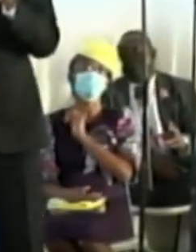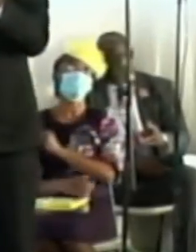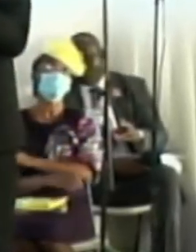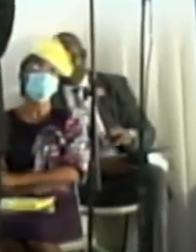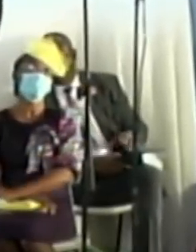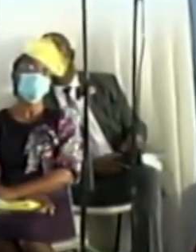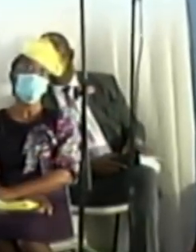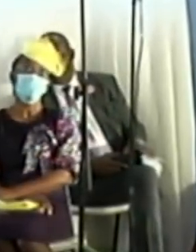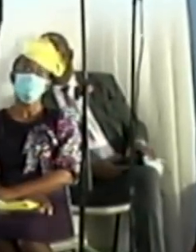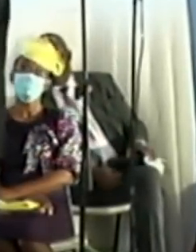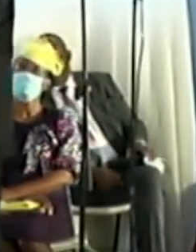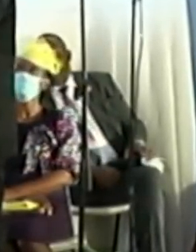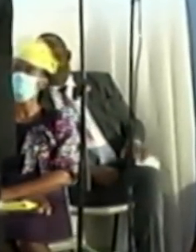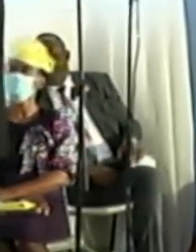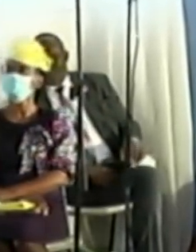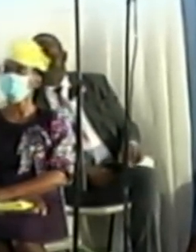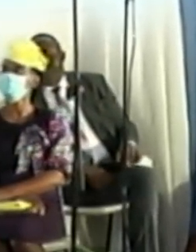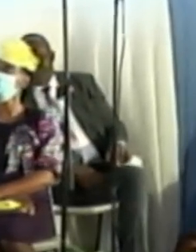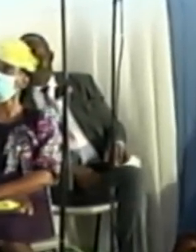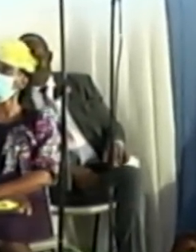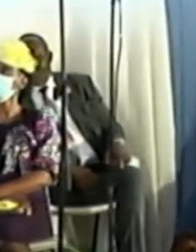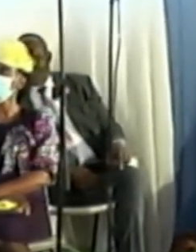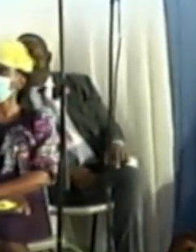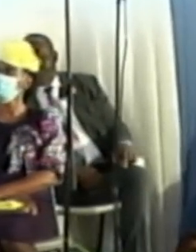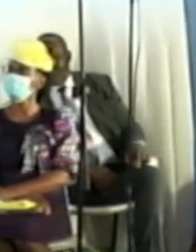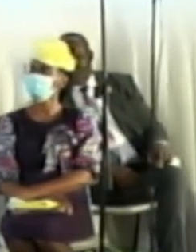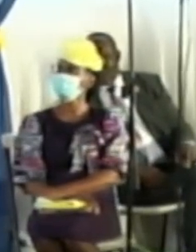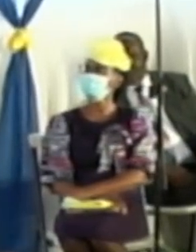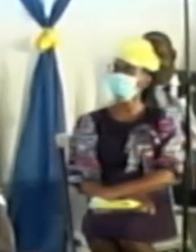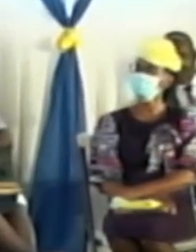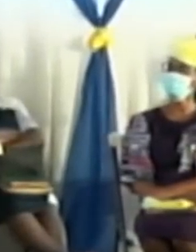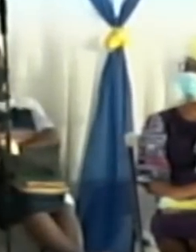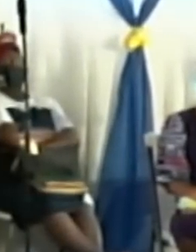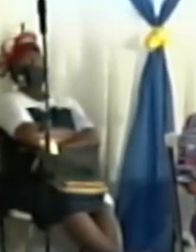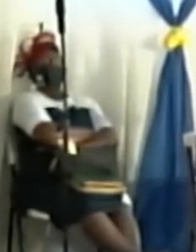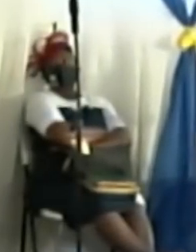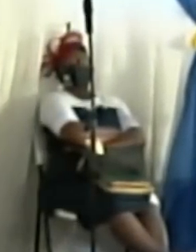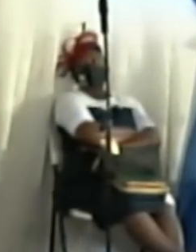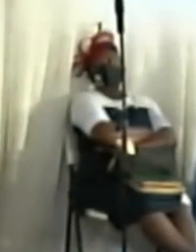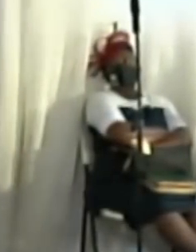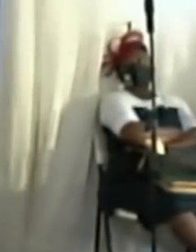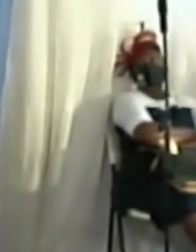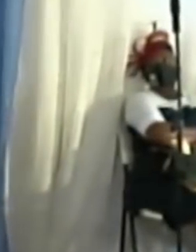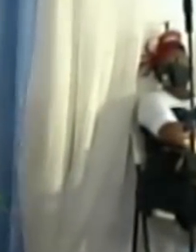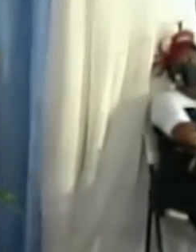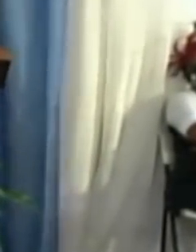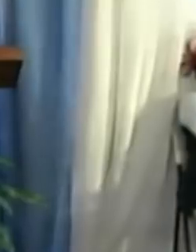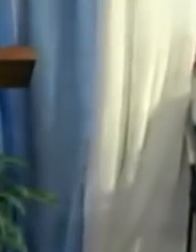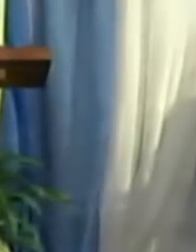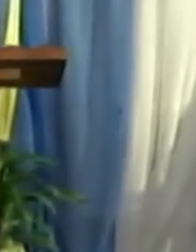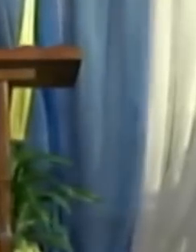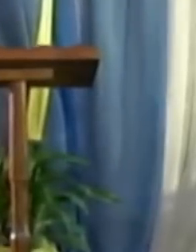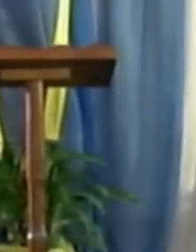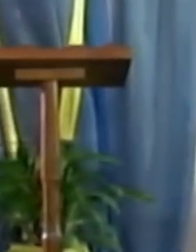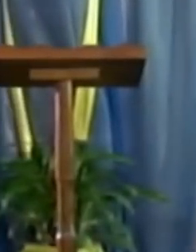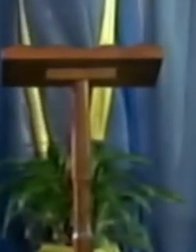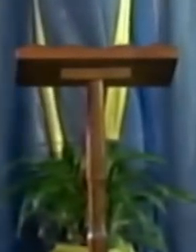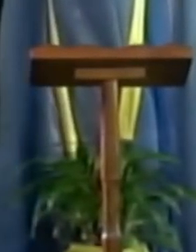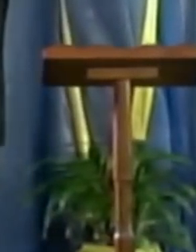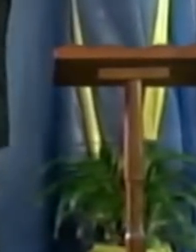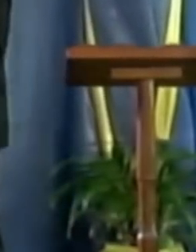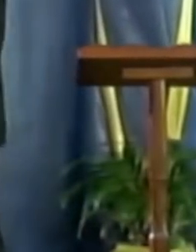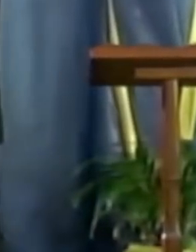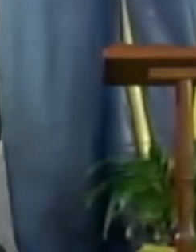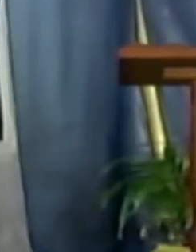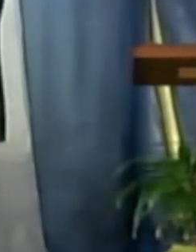I got a text from an individual that was a saint. She put it that way.